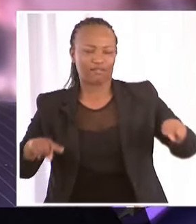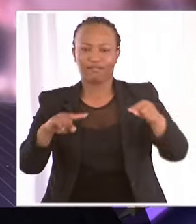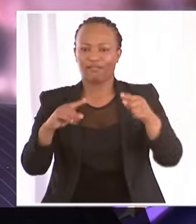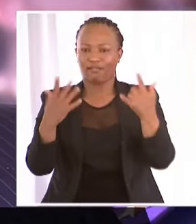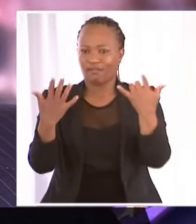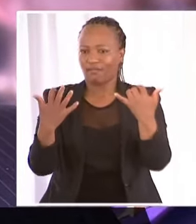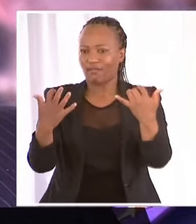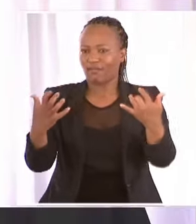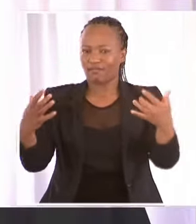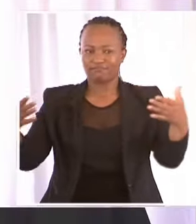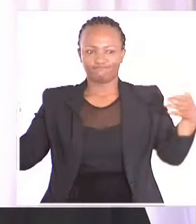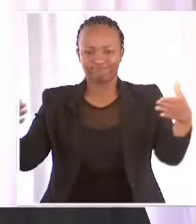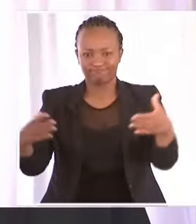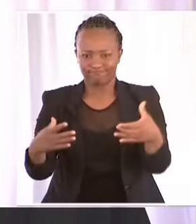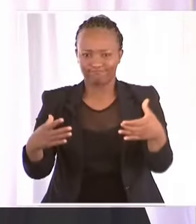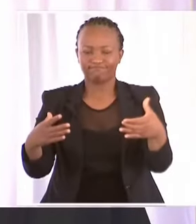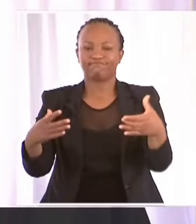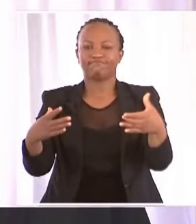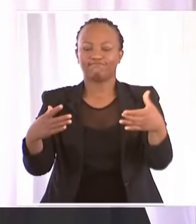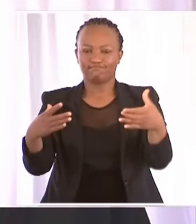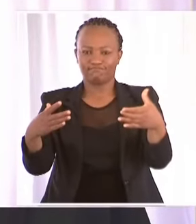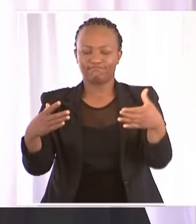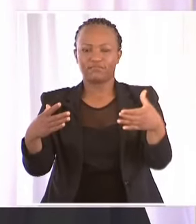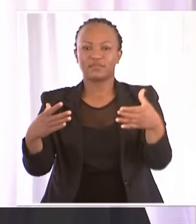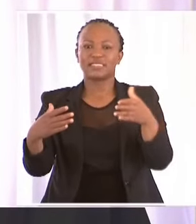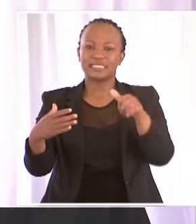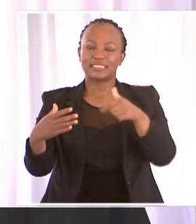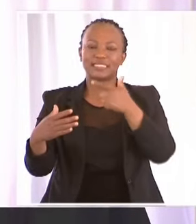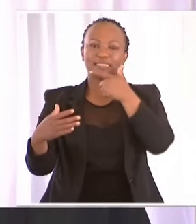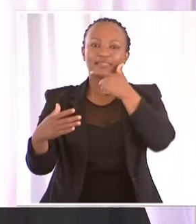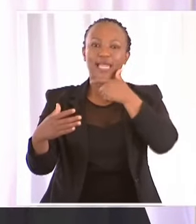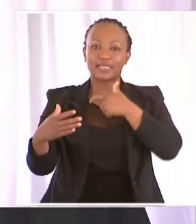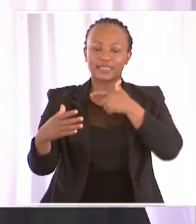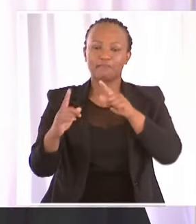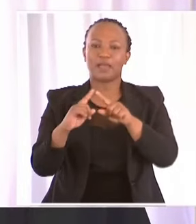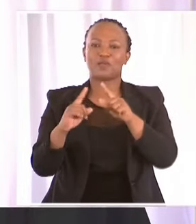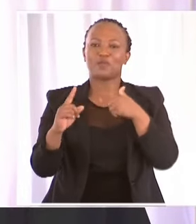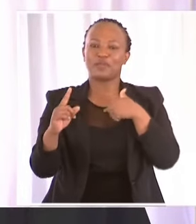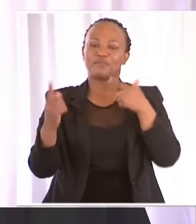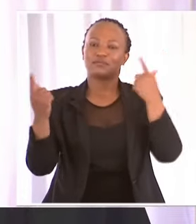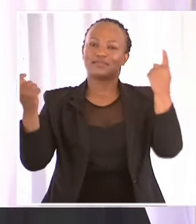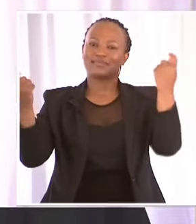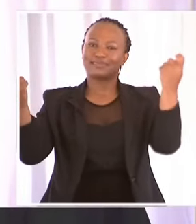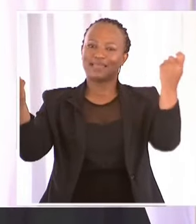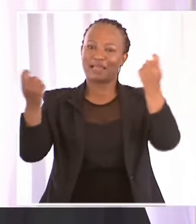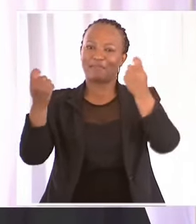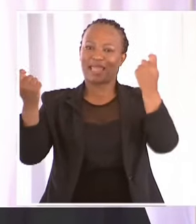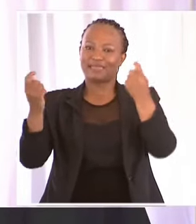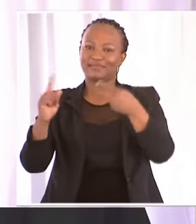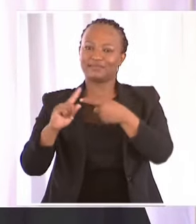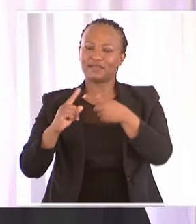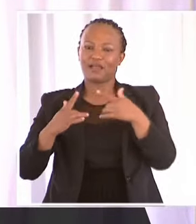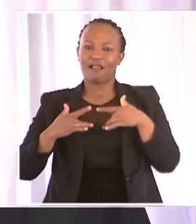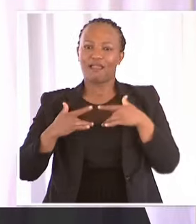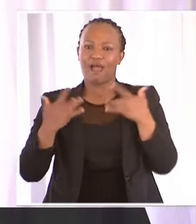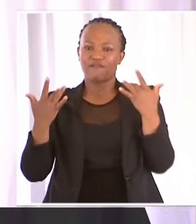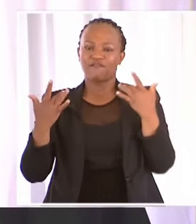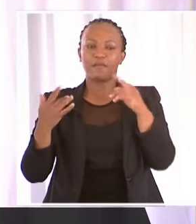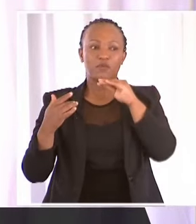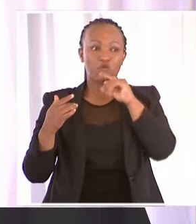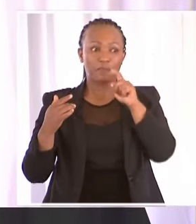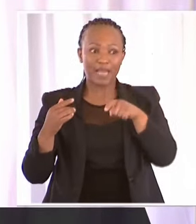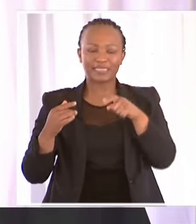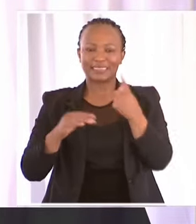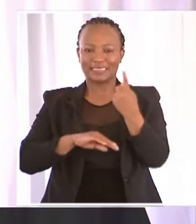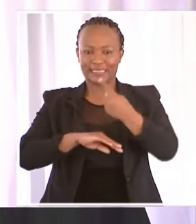turn this into a celebration of a life. And in other words, we should make it a celebratory